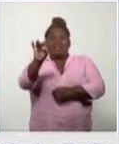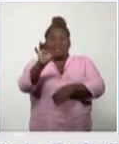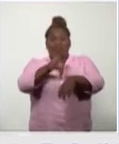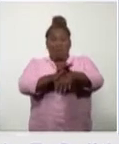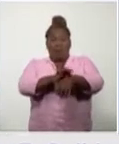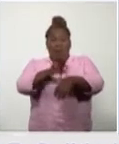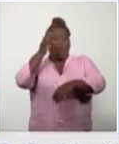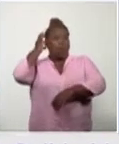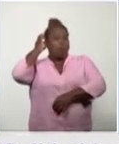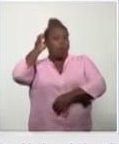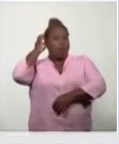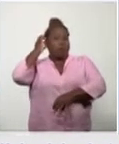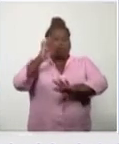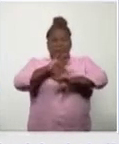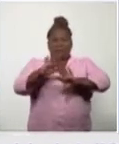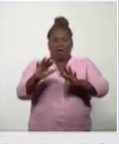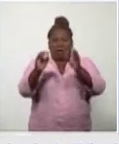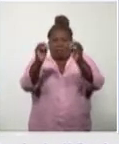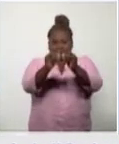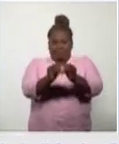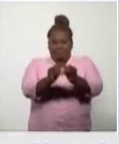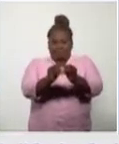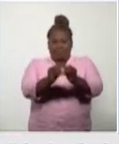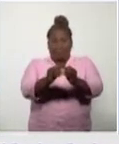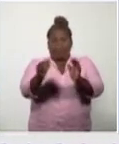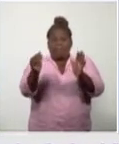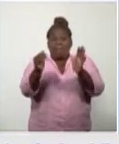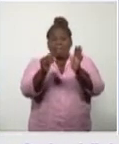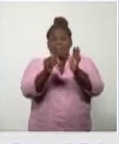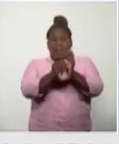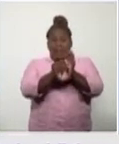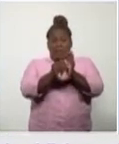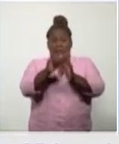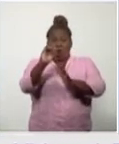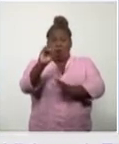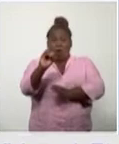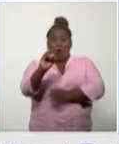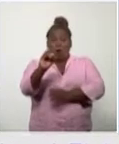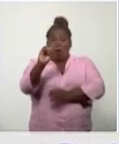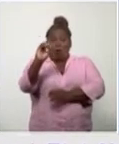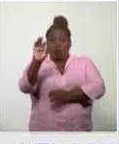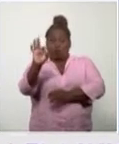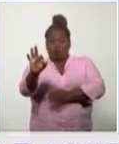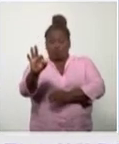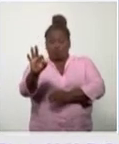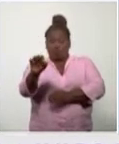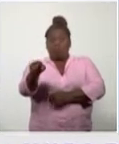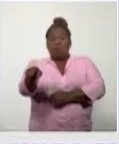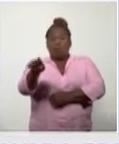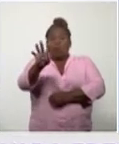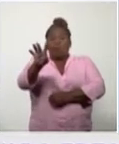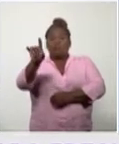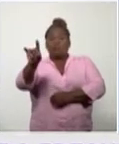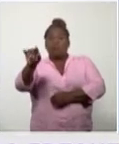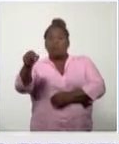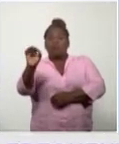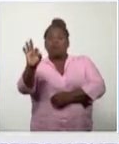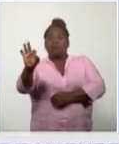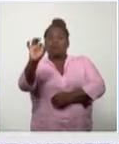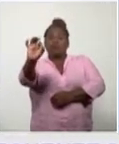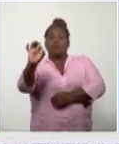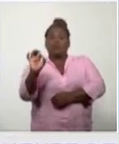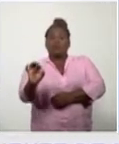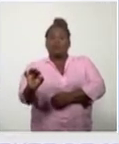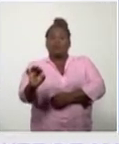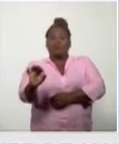female sex, a sex that has been predominant in the last few days. In the cumulative total, 1,000 1,008